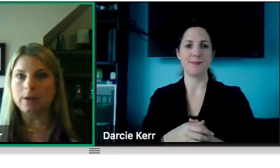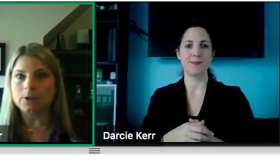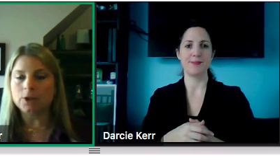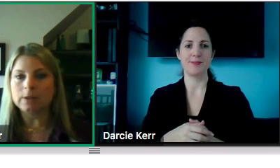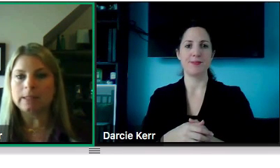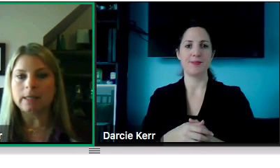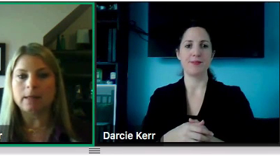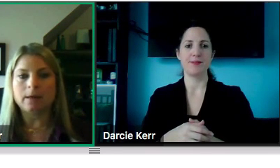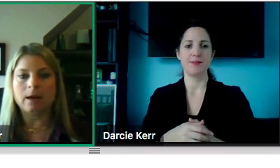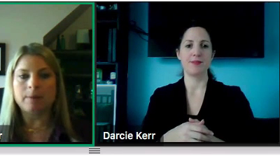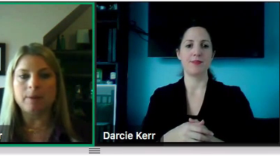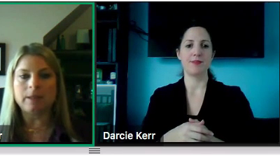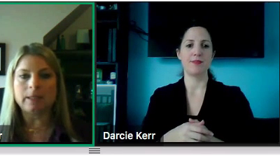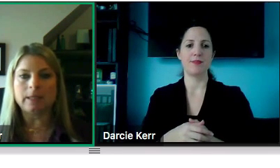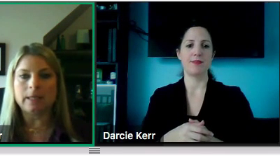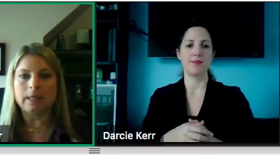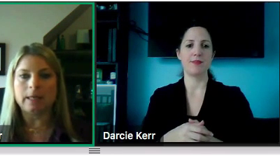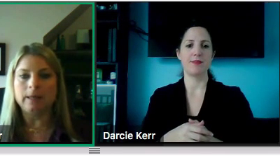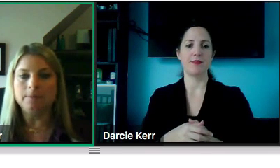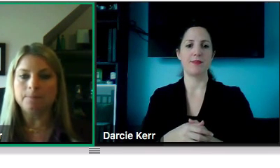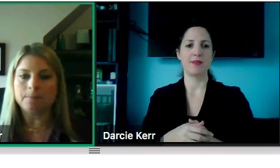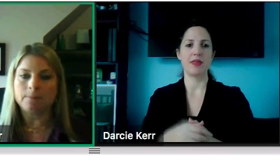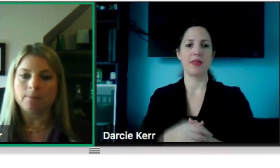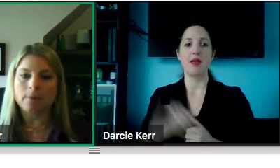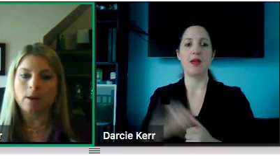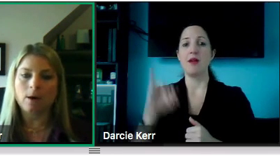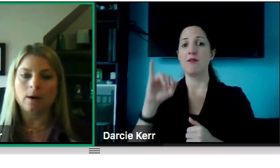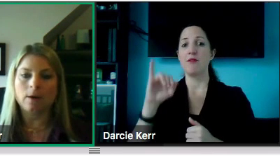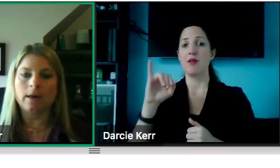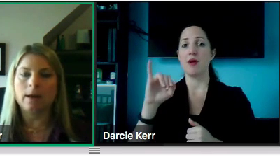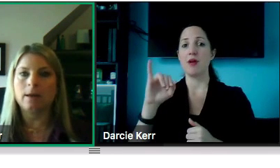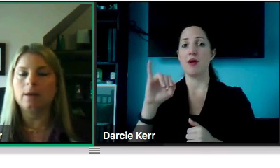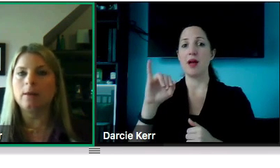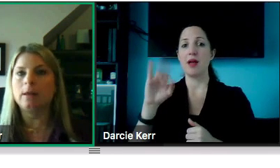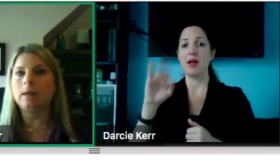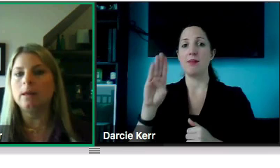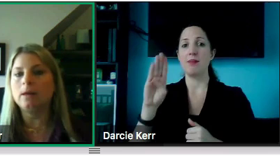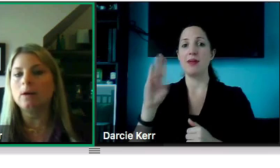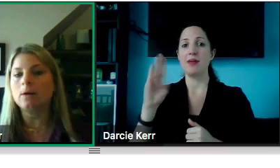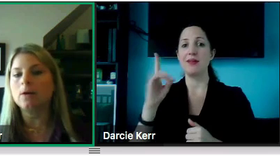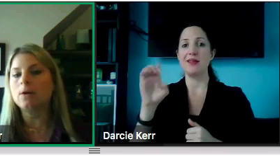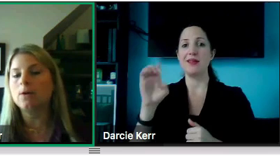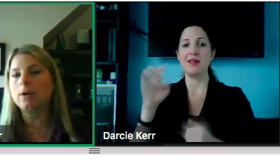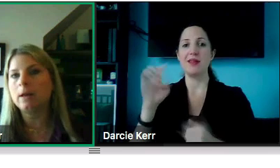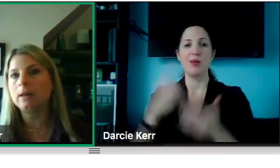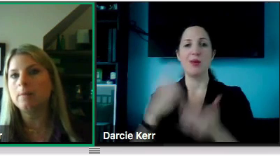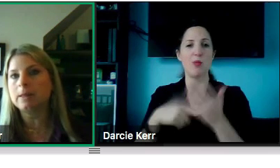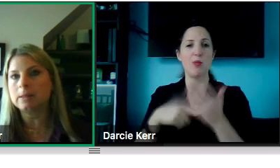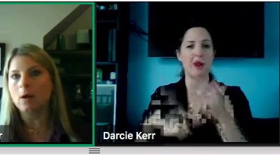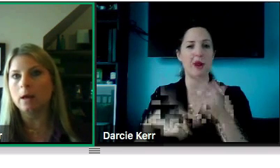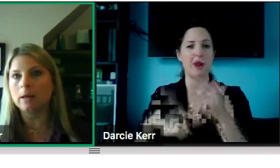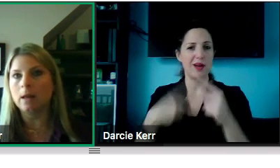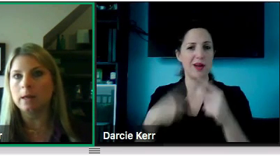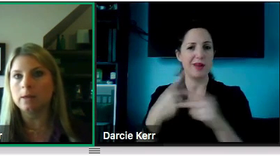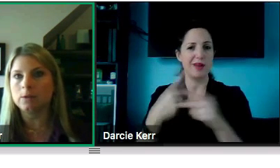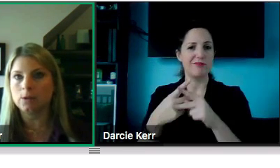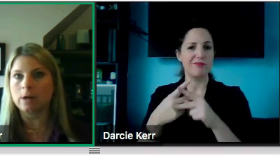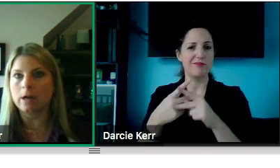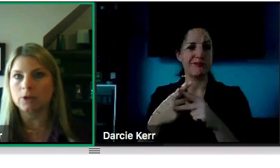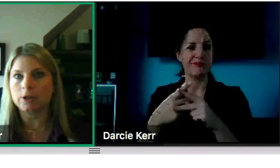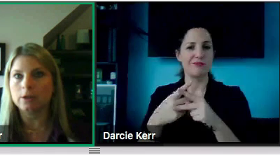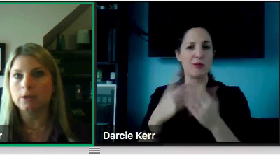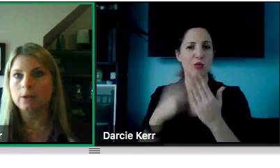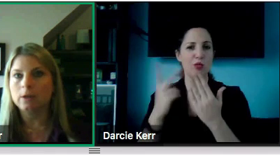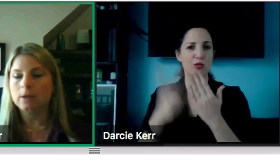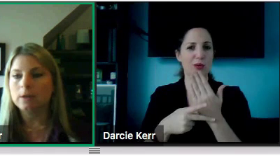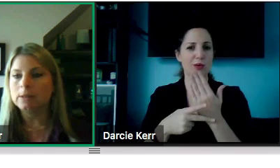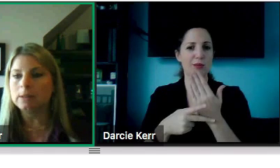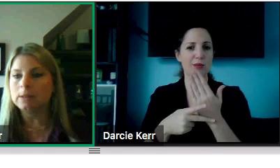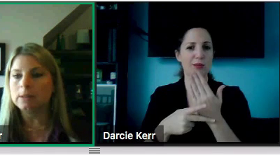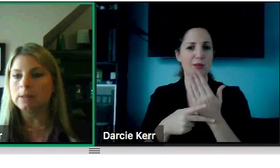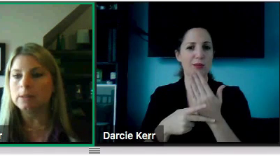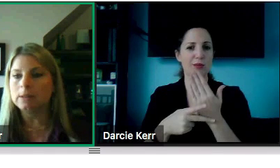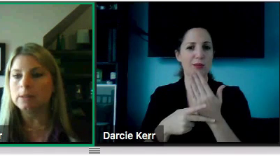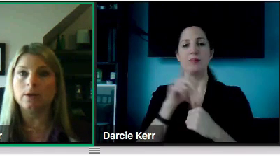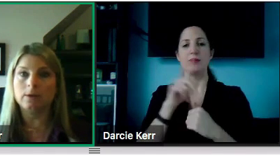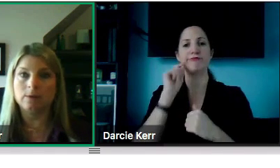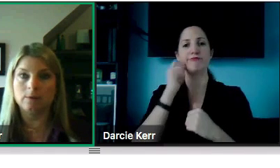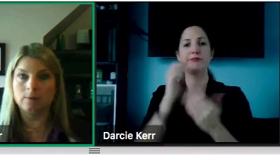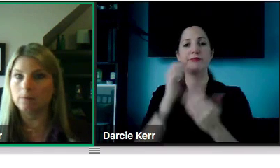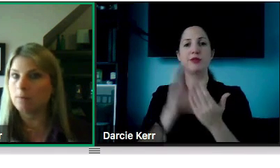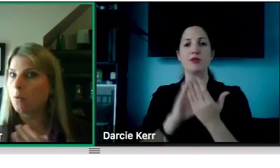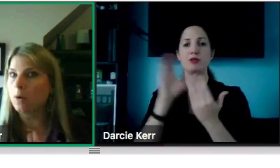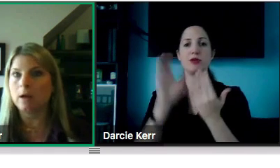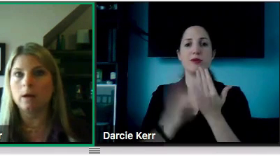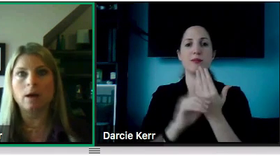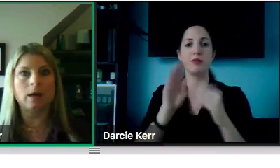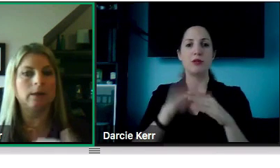Program features in IBDE are that the curriculum is online and structured. So it's a